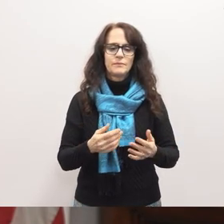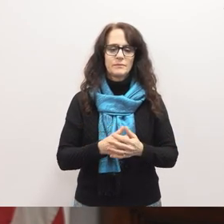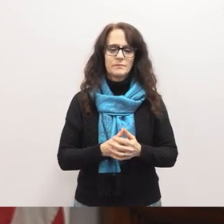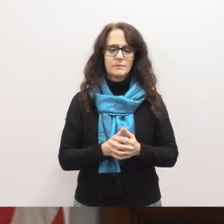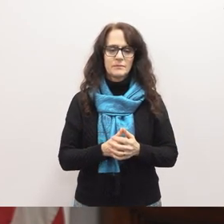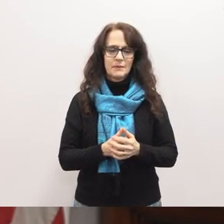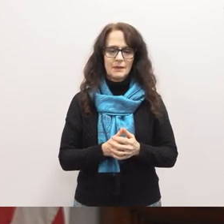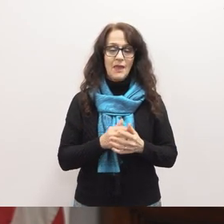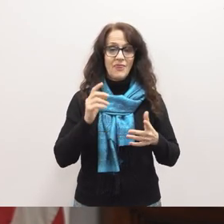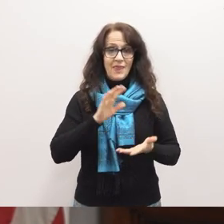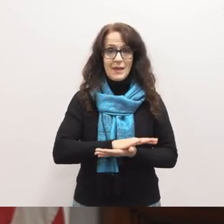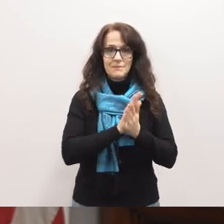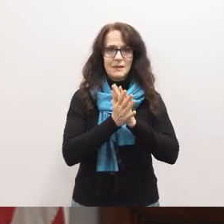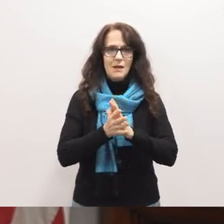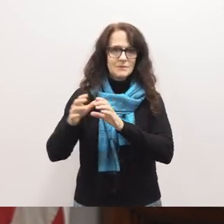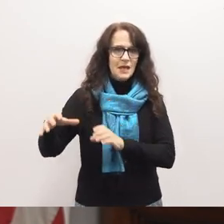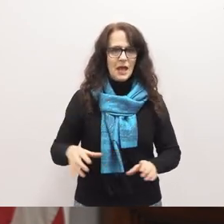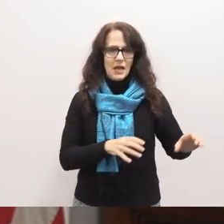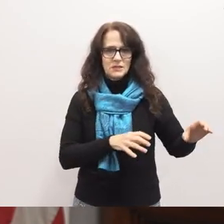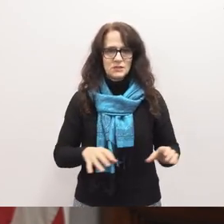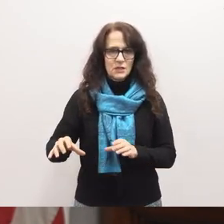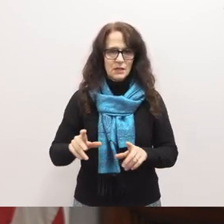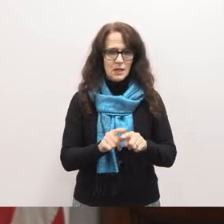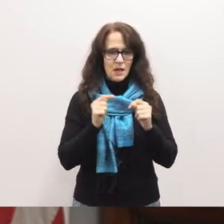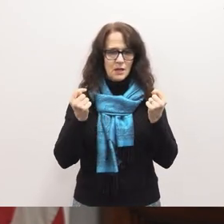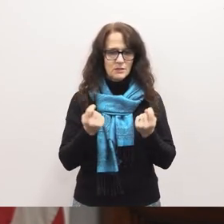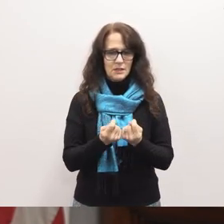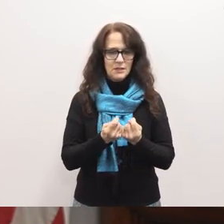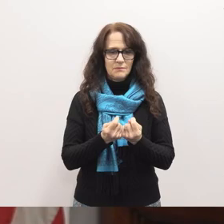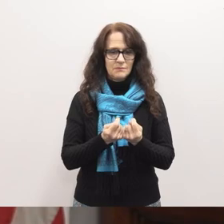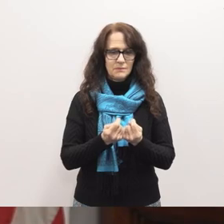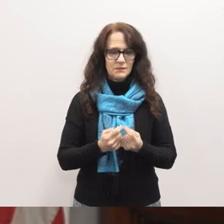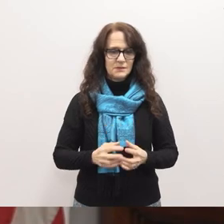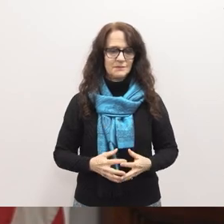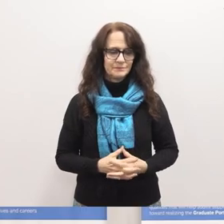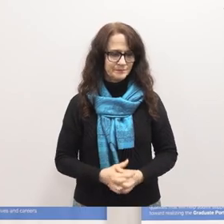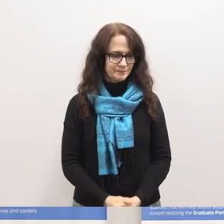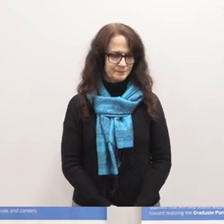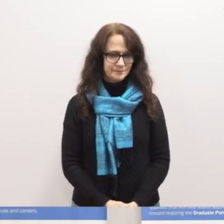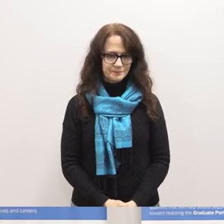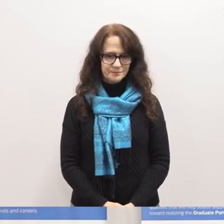action on, and then our teams execute and operationalize.